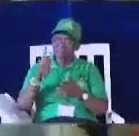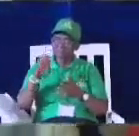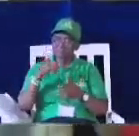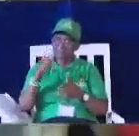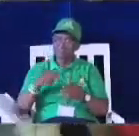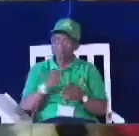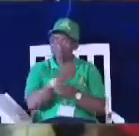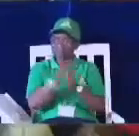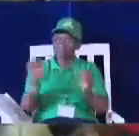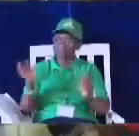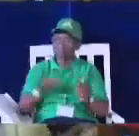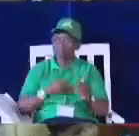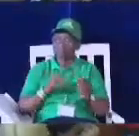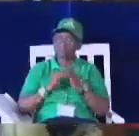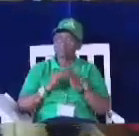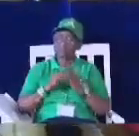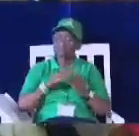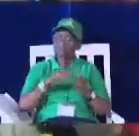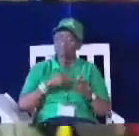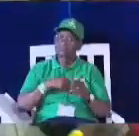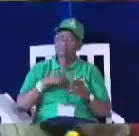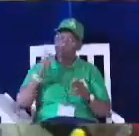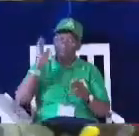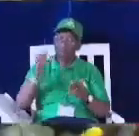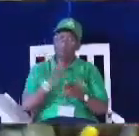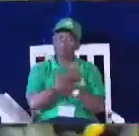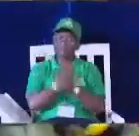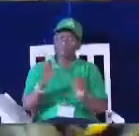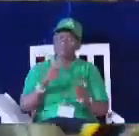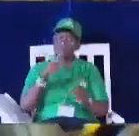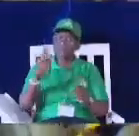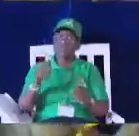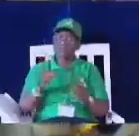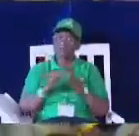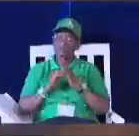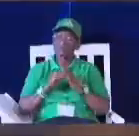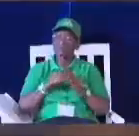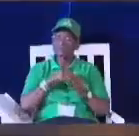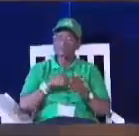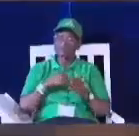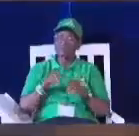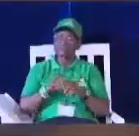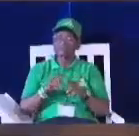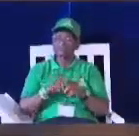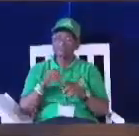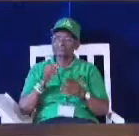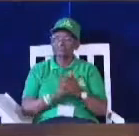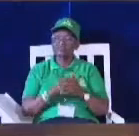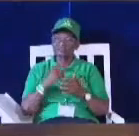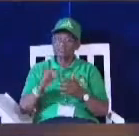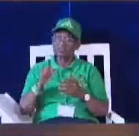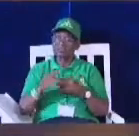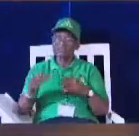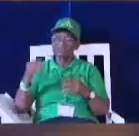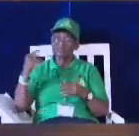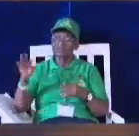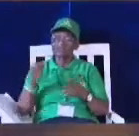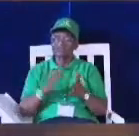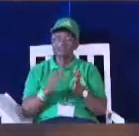our own souls will save their own souls also. That the blood of Jesus will wash away every